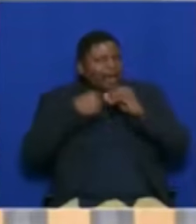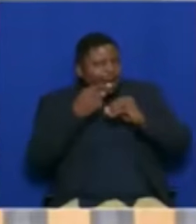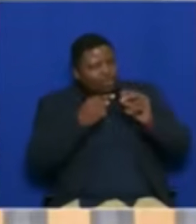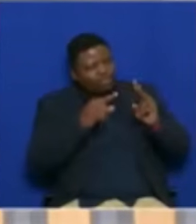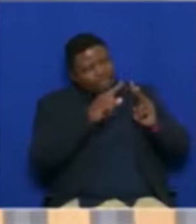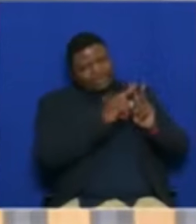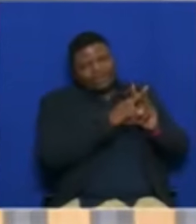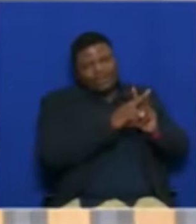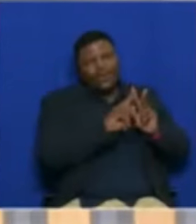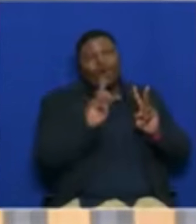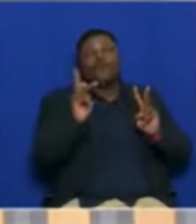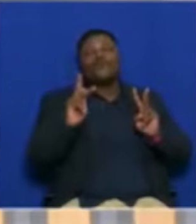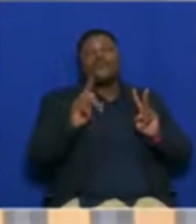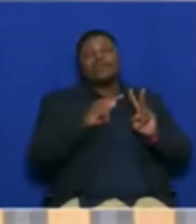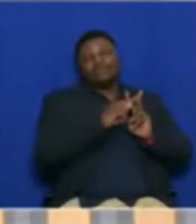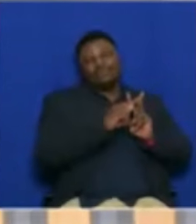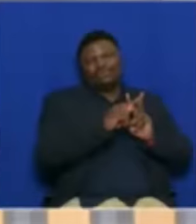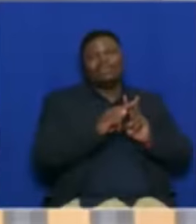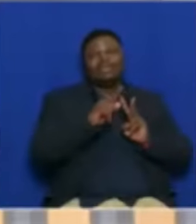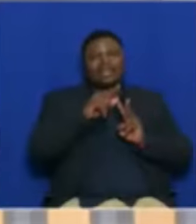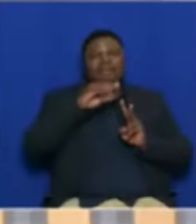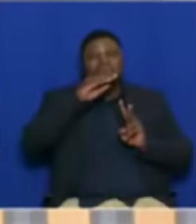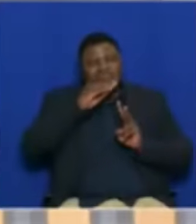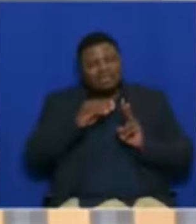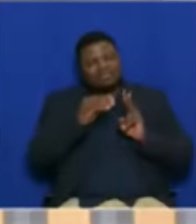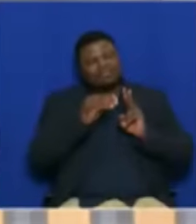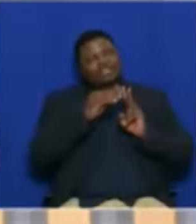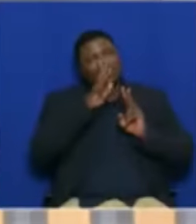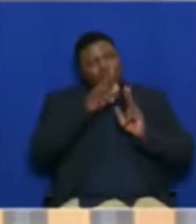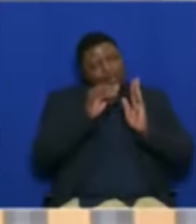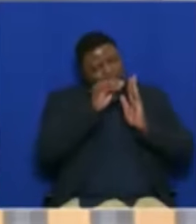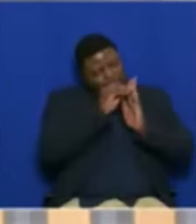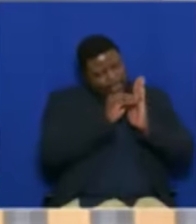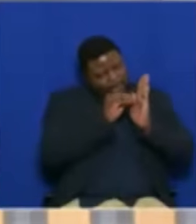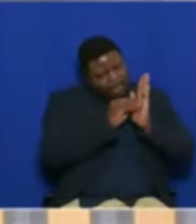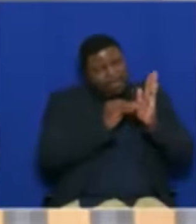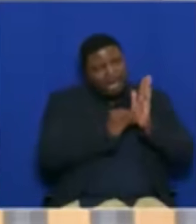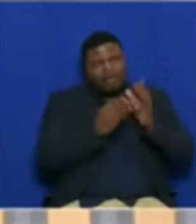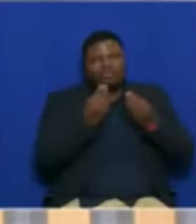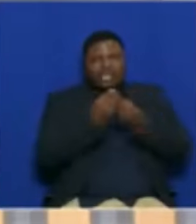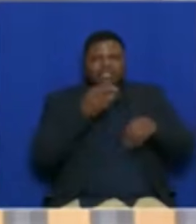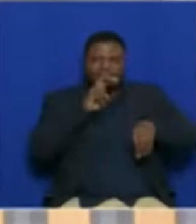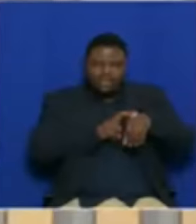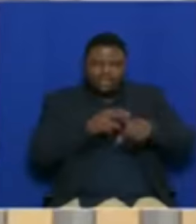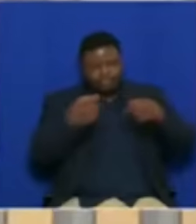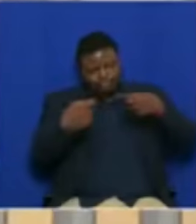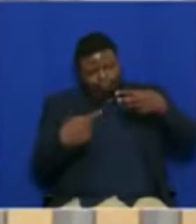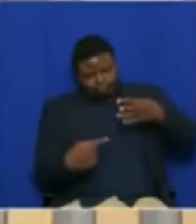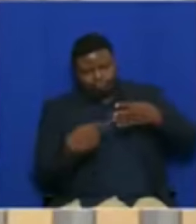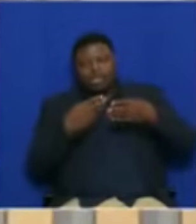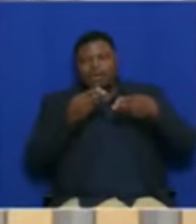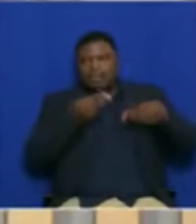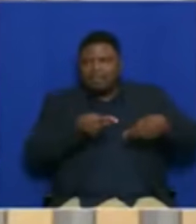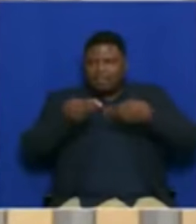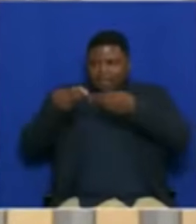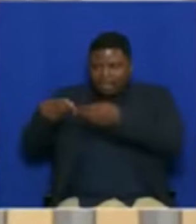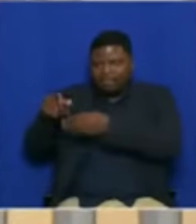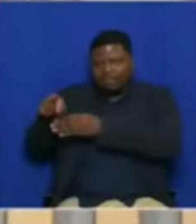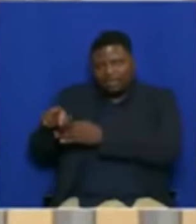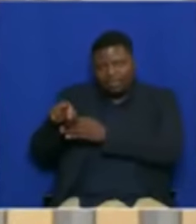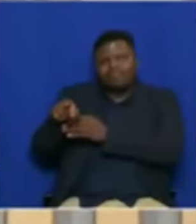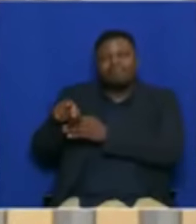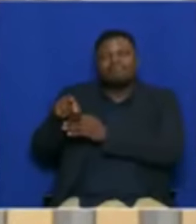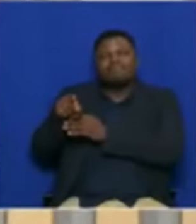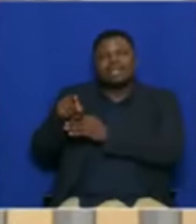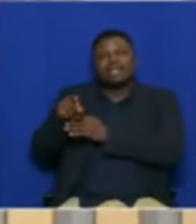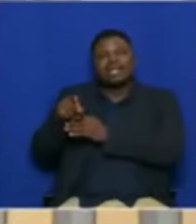file of Khumalo. Am I correct? No. Okay, Commissioner. explain. Remember that when you look at General Khumalo and the other people that are